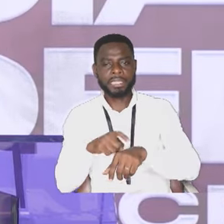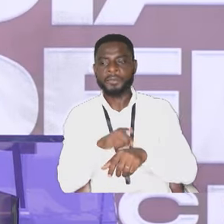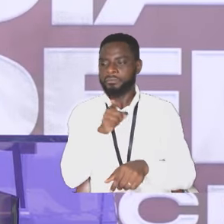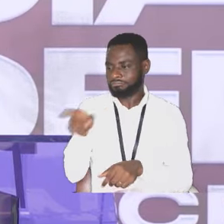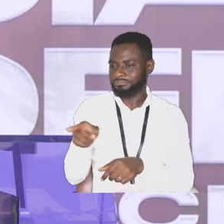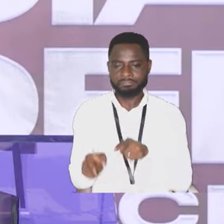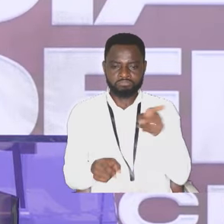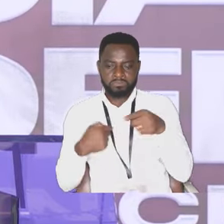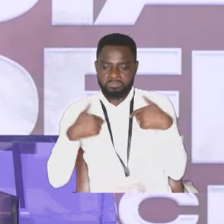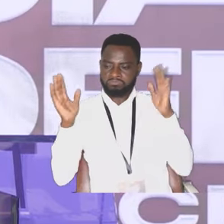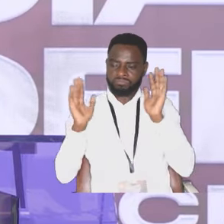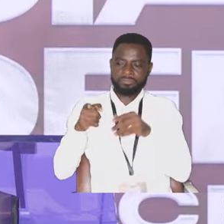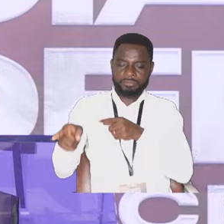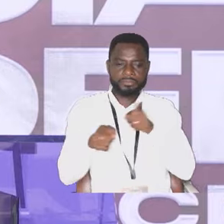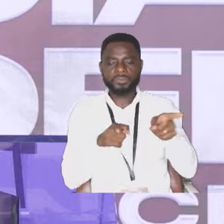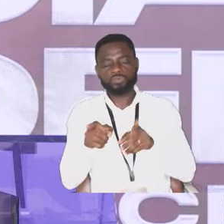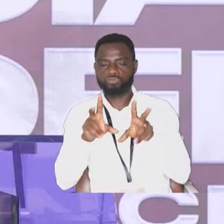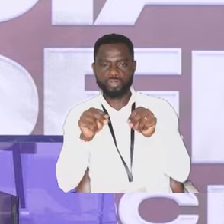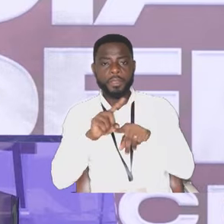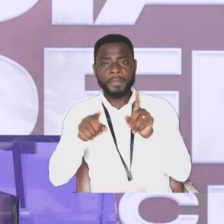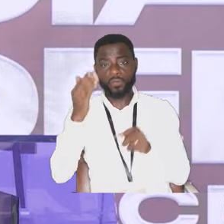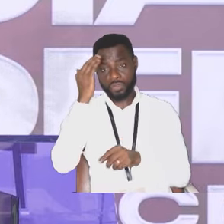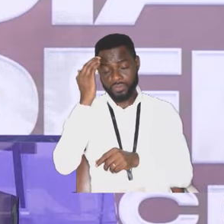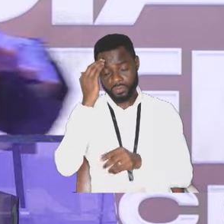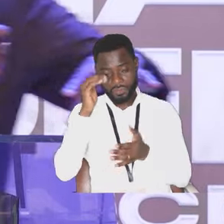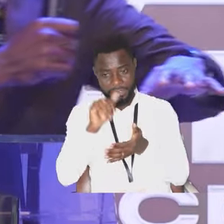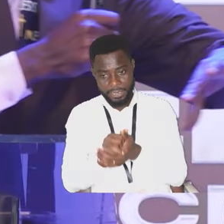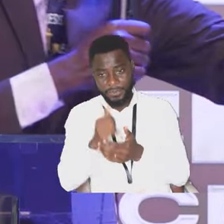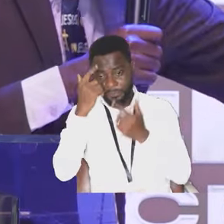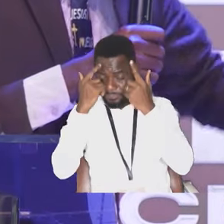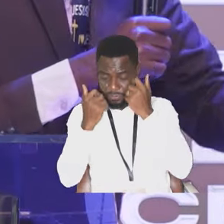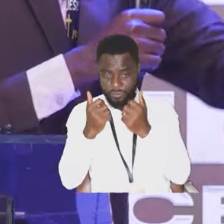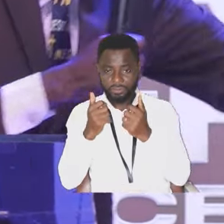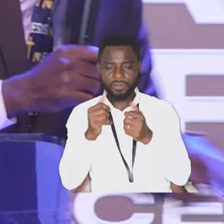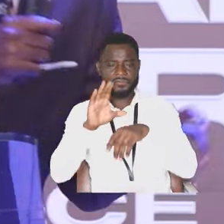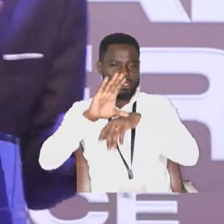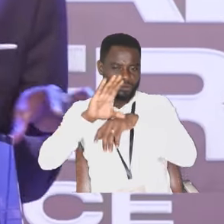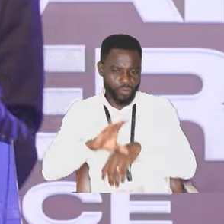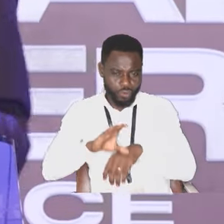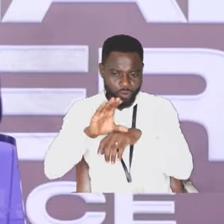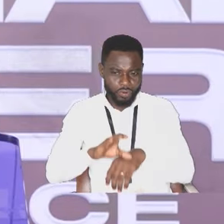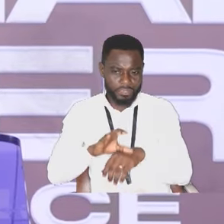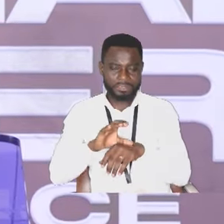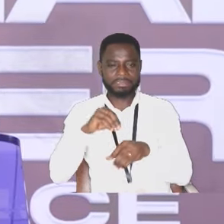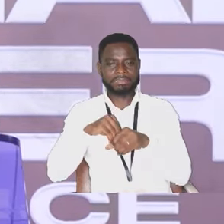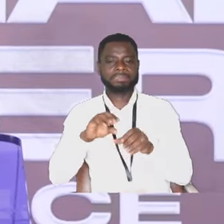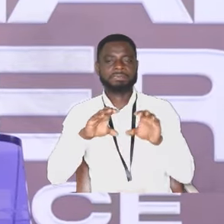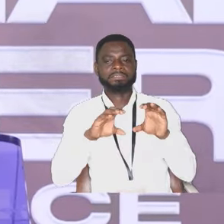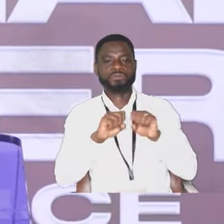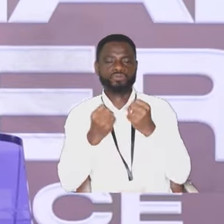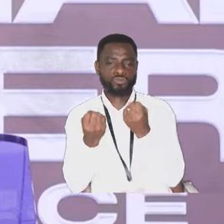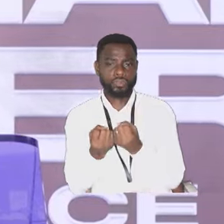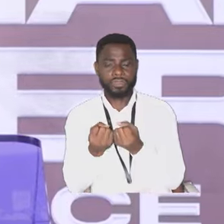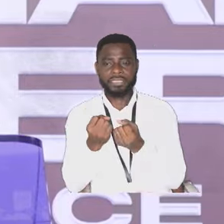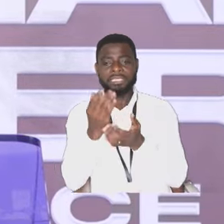accusing fingers. But we know that because of the culture, the embedded culture in society, certain